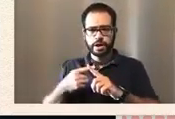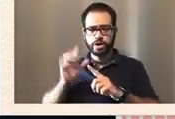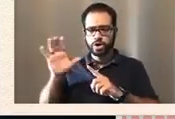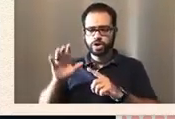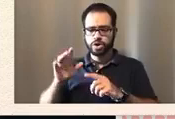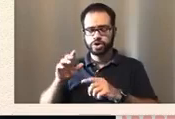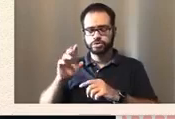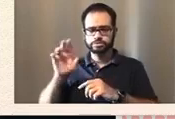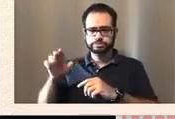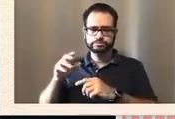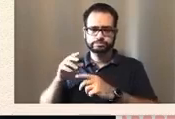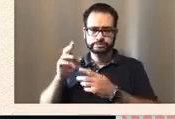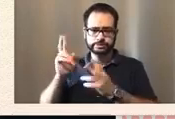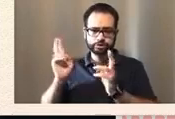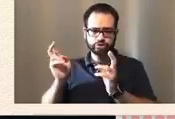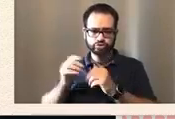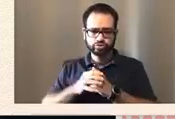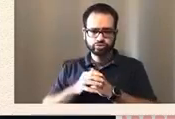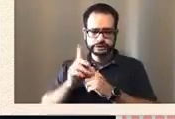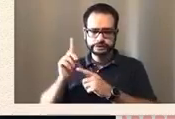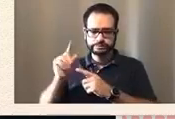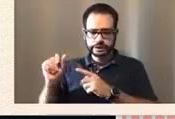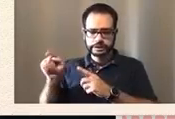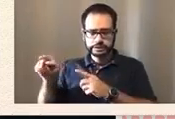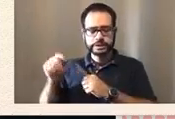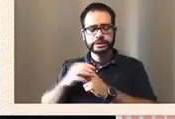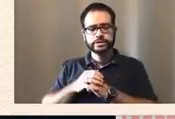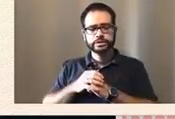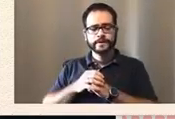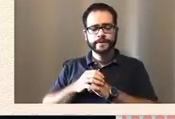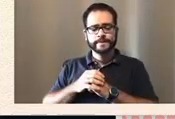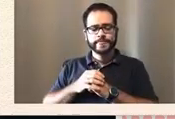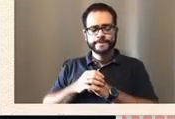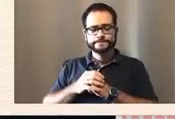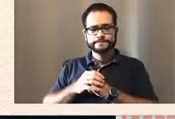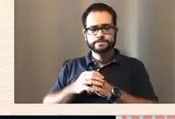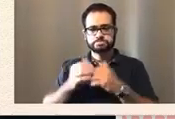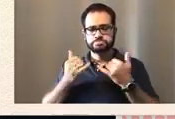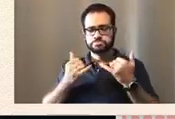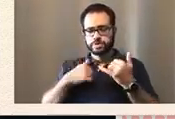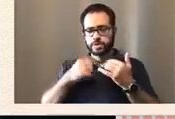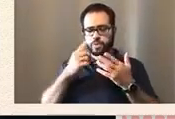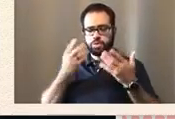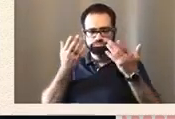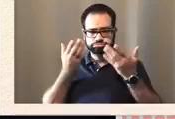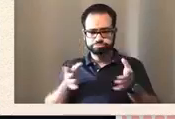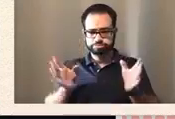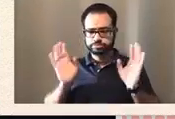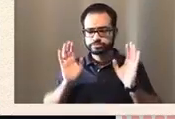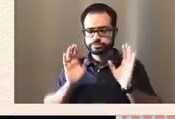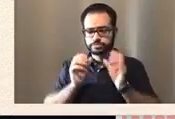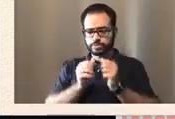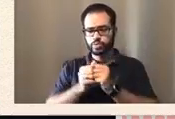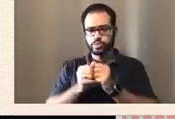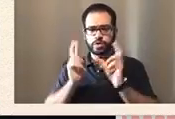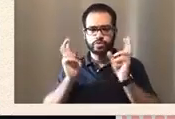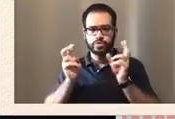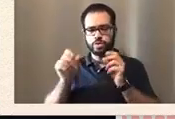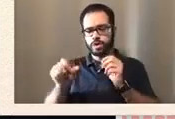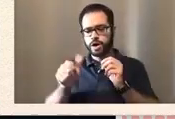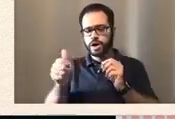syndrome. I am basically going to close by quoting another very powerful